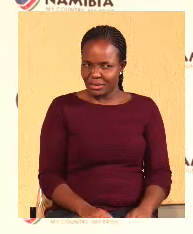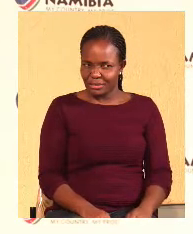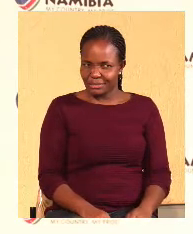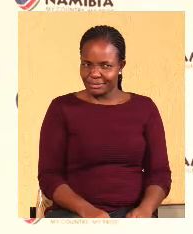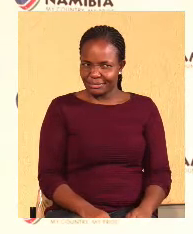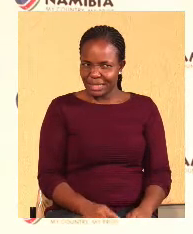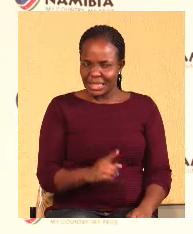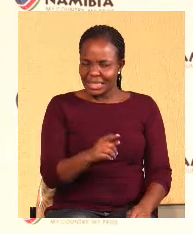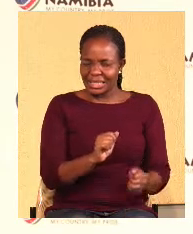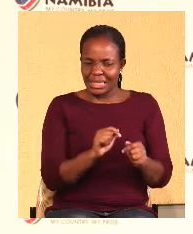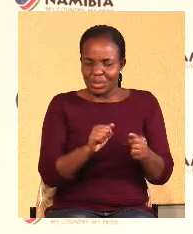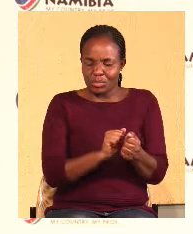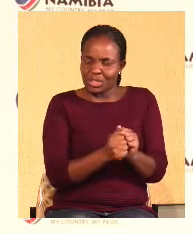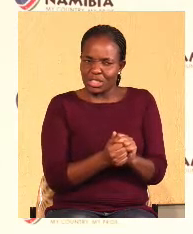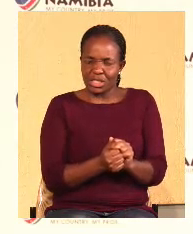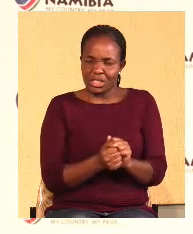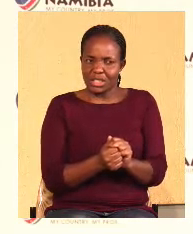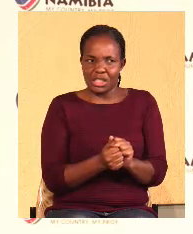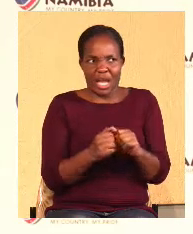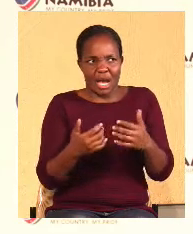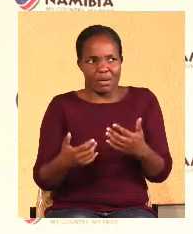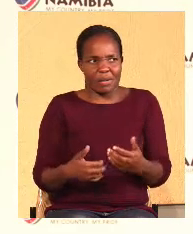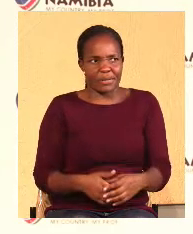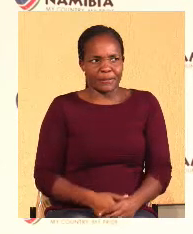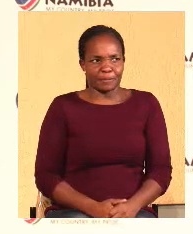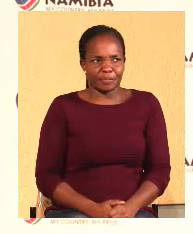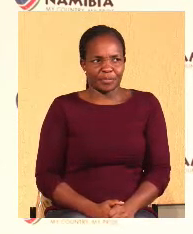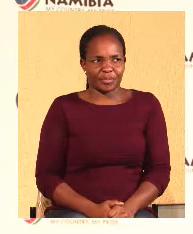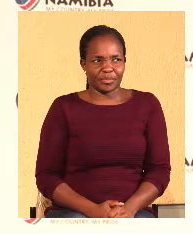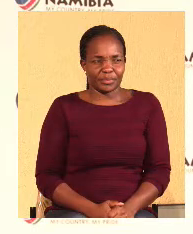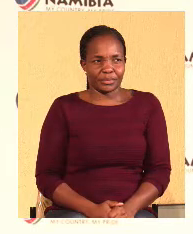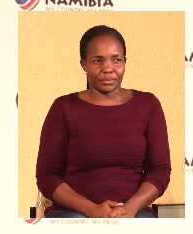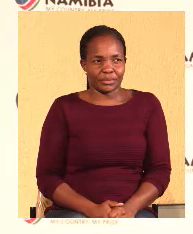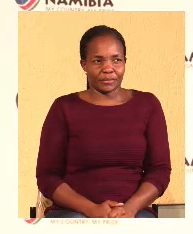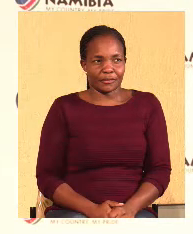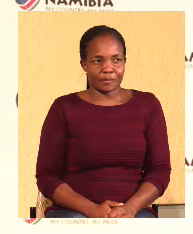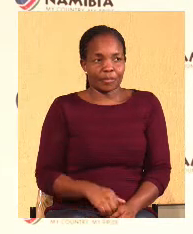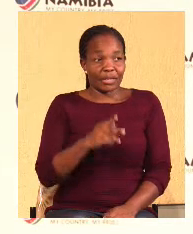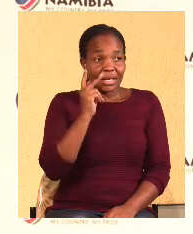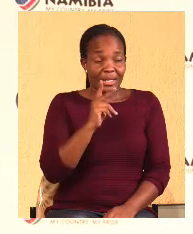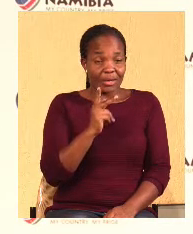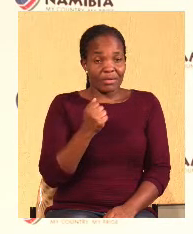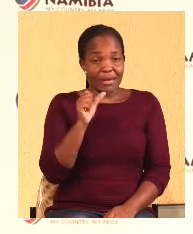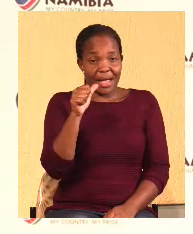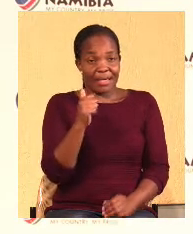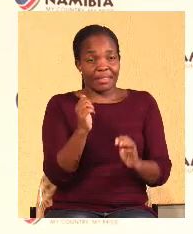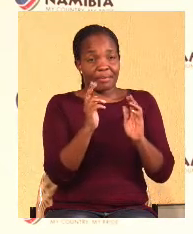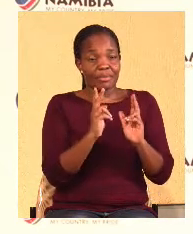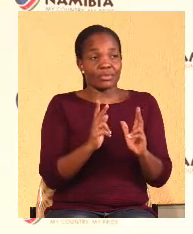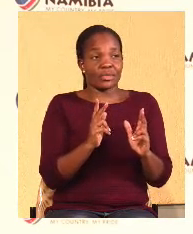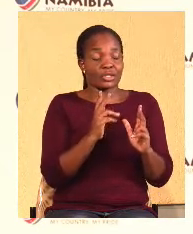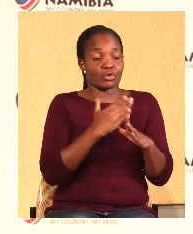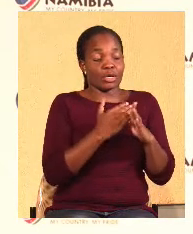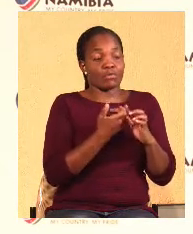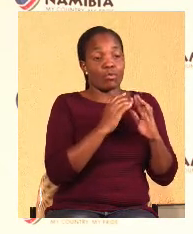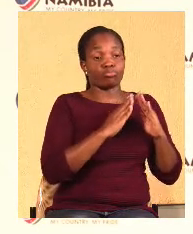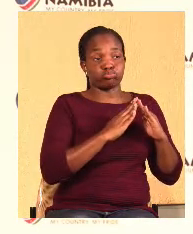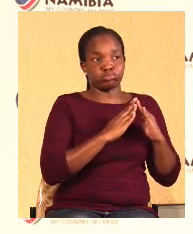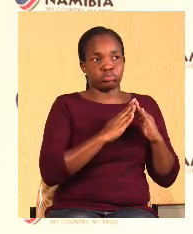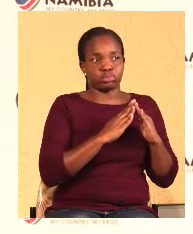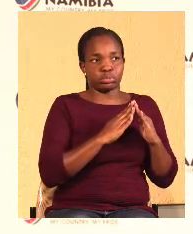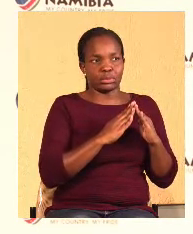How are we going to look at that? And then we got also challenges that we have people that are working at homes. For example,